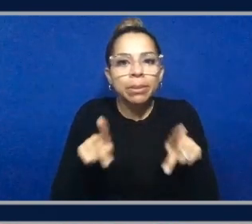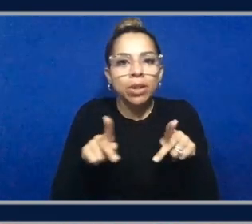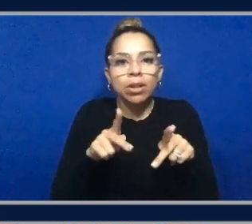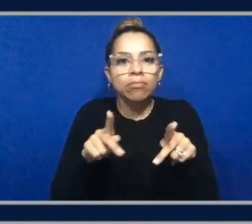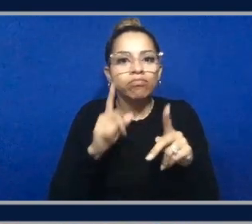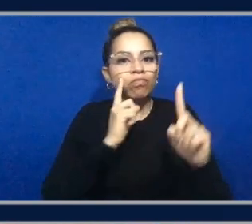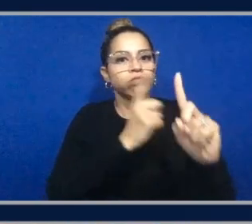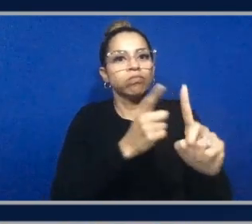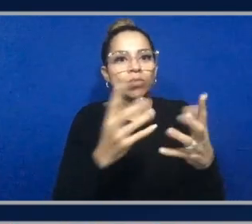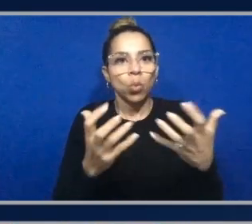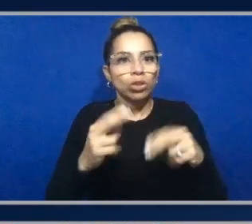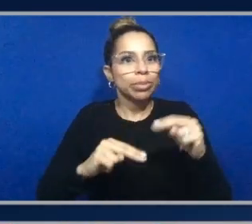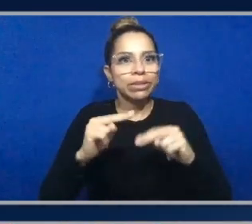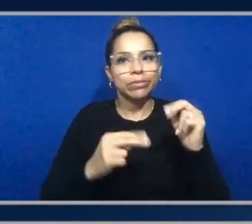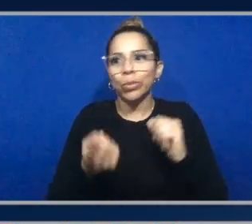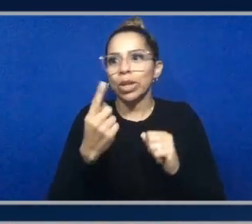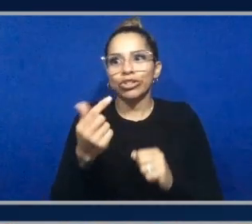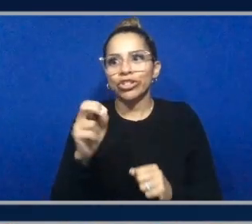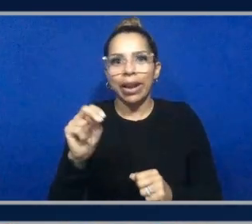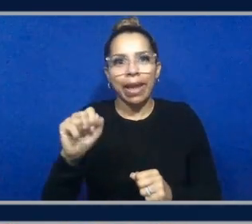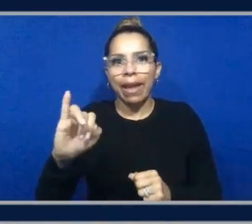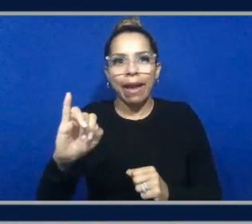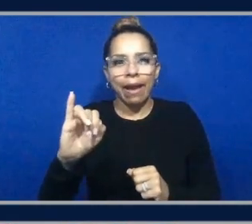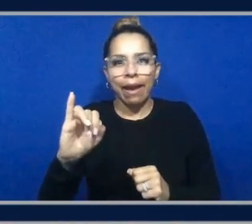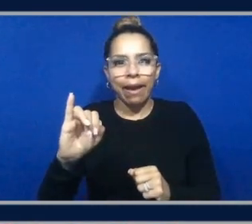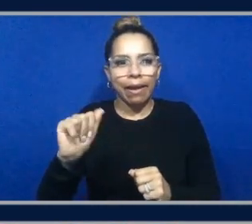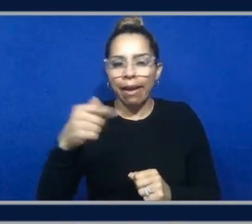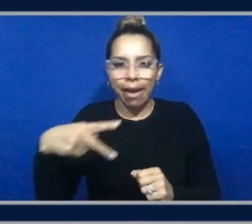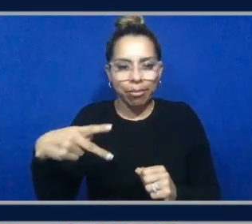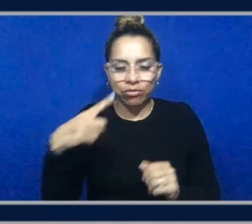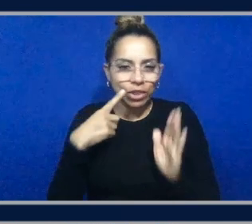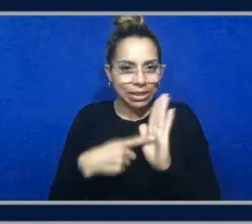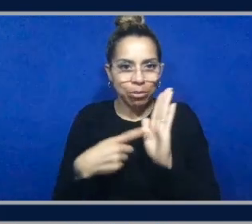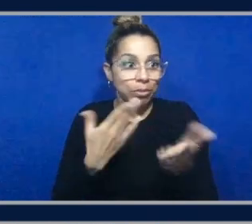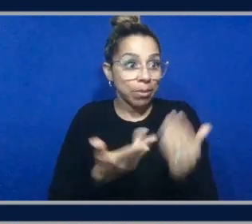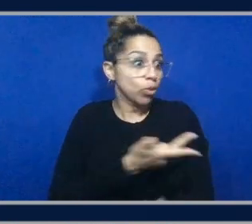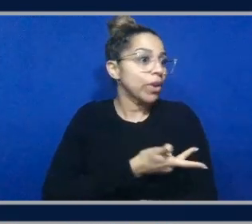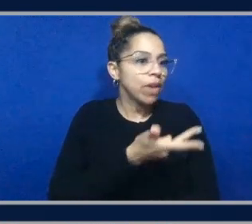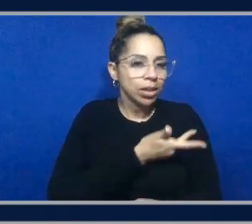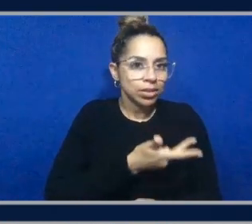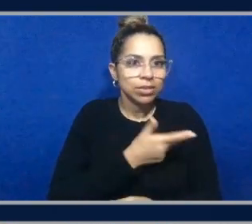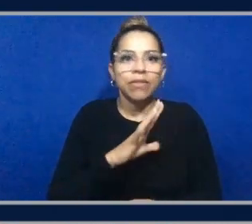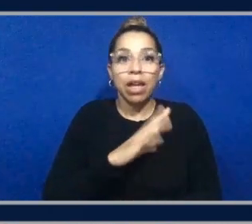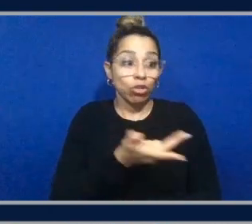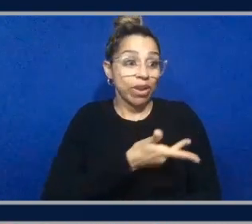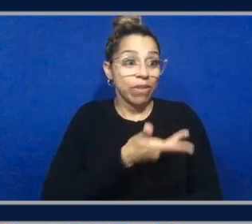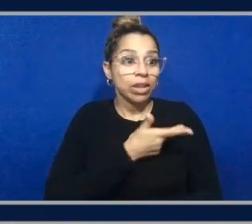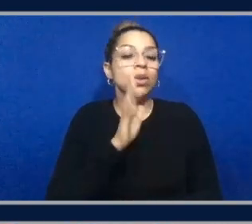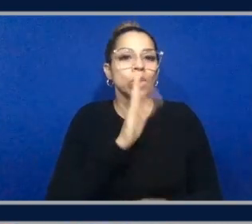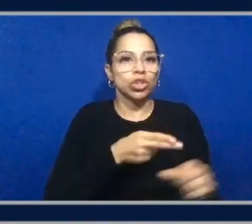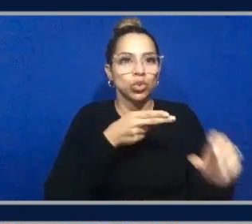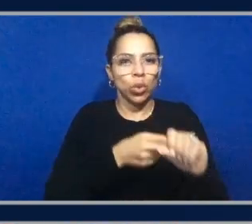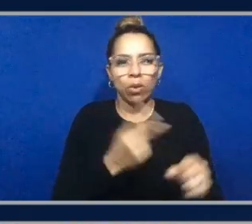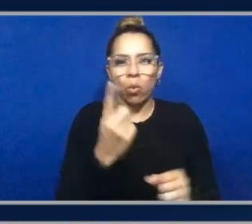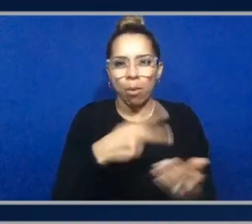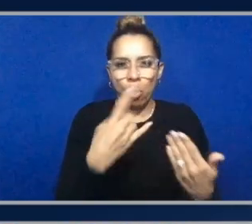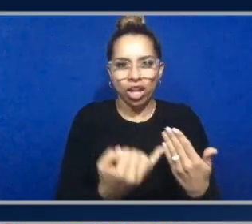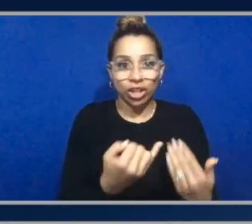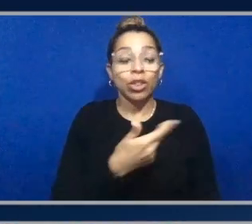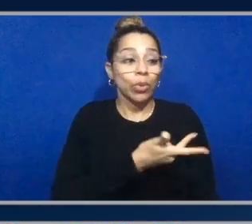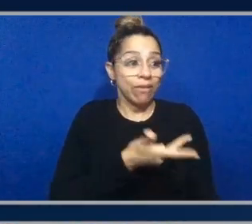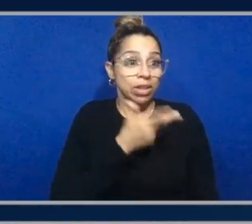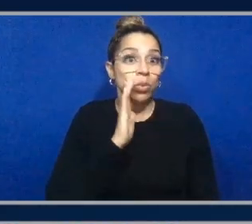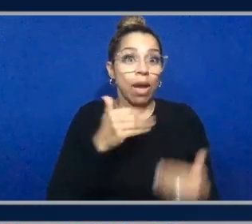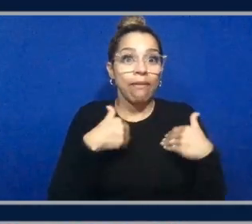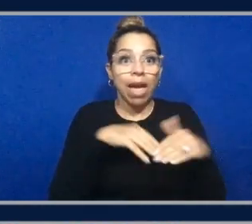app. Most likely what will happen is that the three of us will be put together into one project, and the three of us will have access to some data just for that